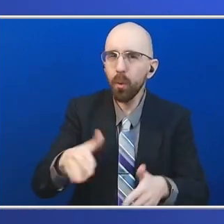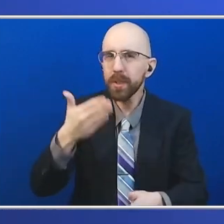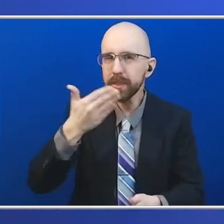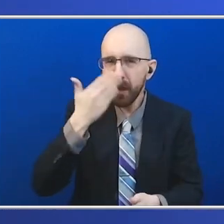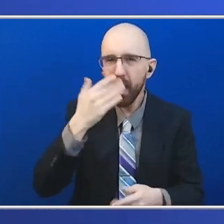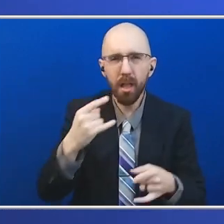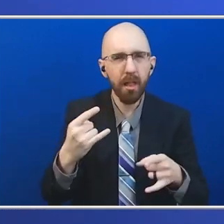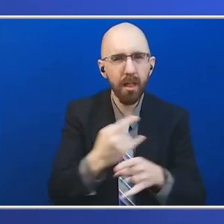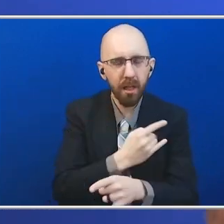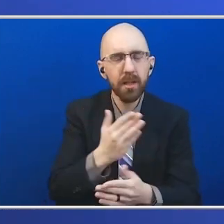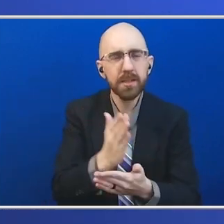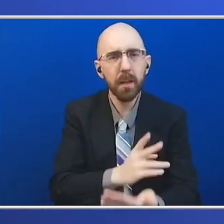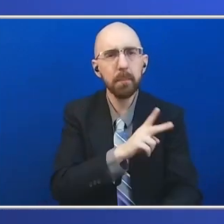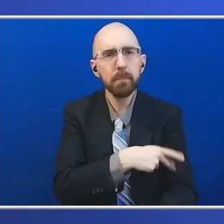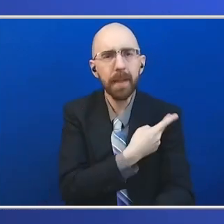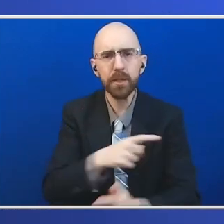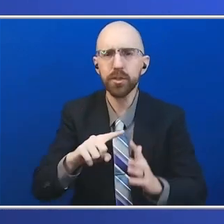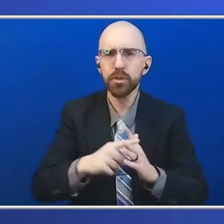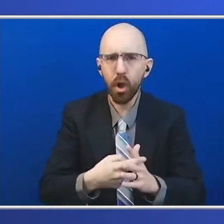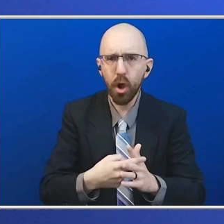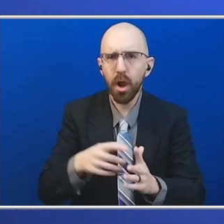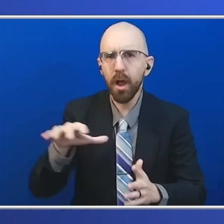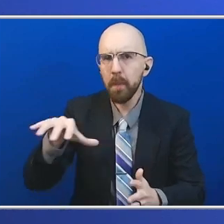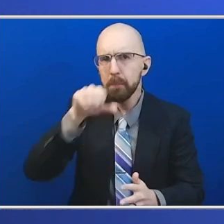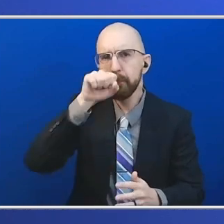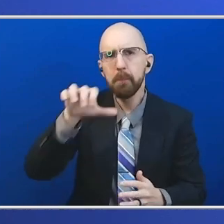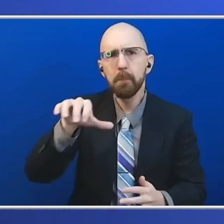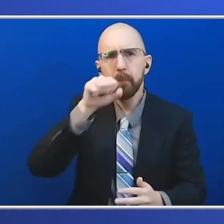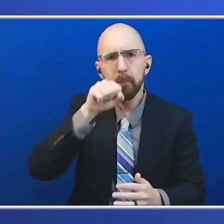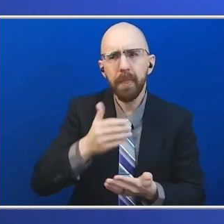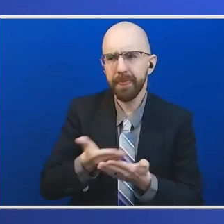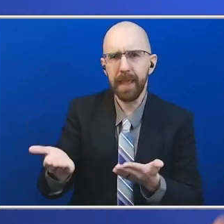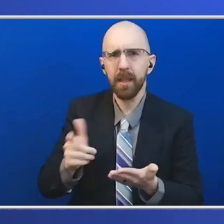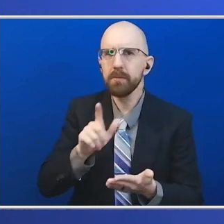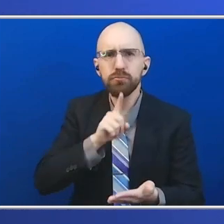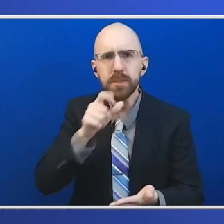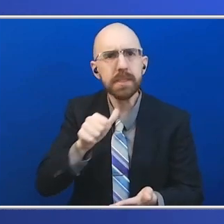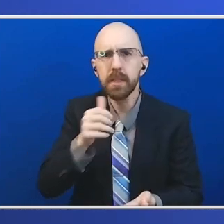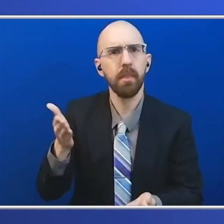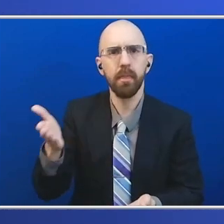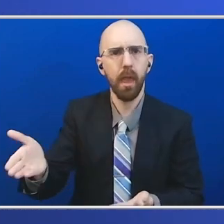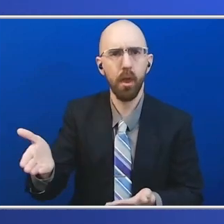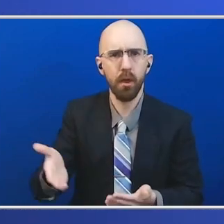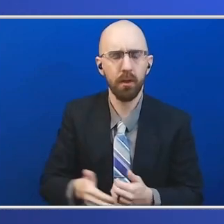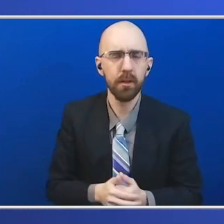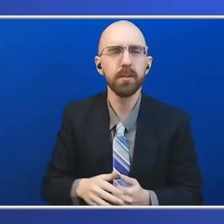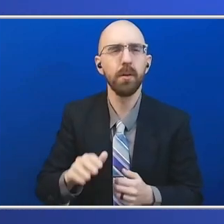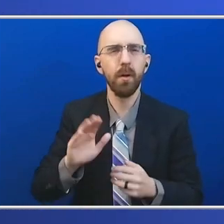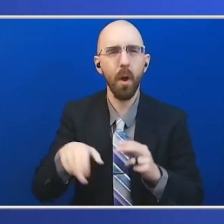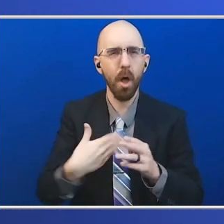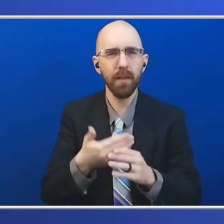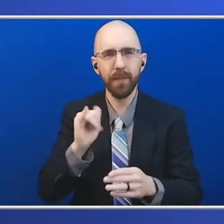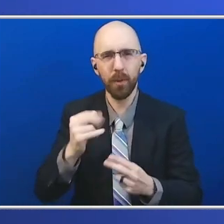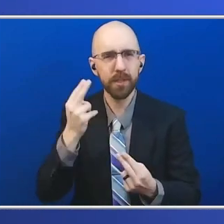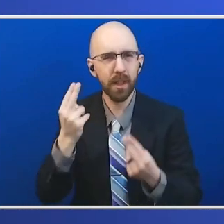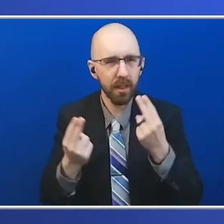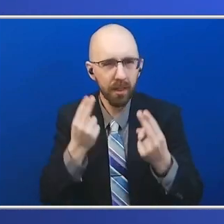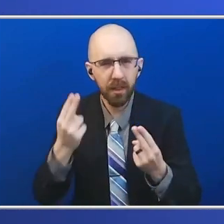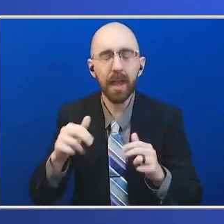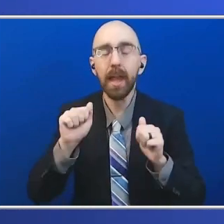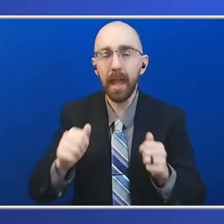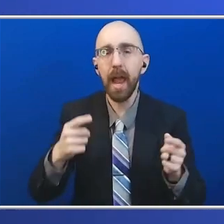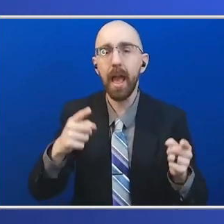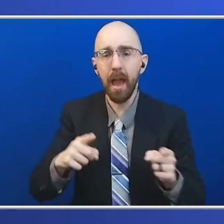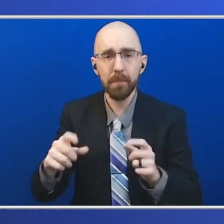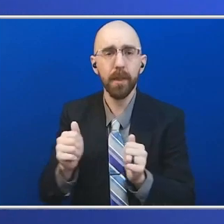suddenly start smelling things that are not there. So all these hallucinations can happen, with the visual one